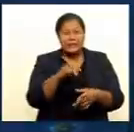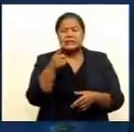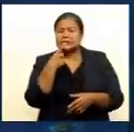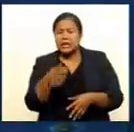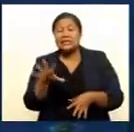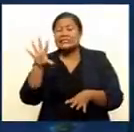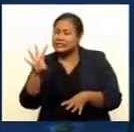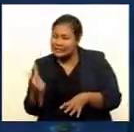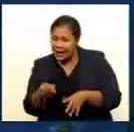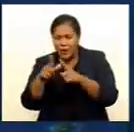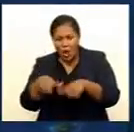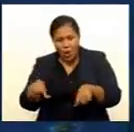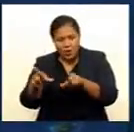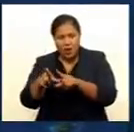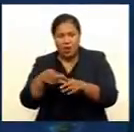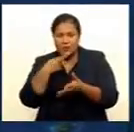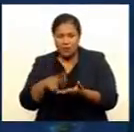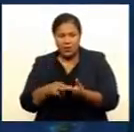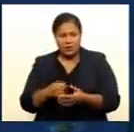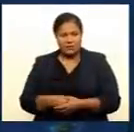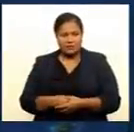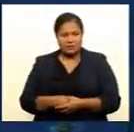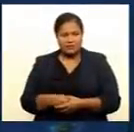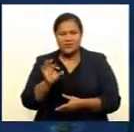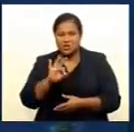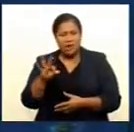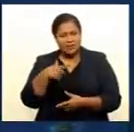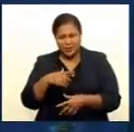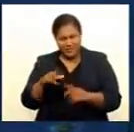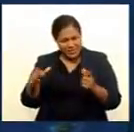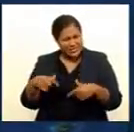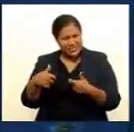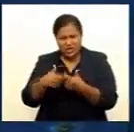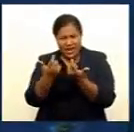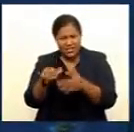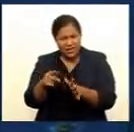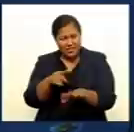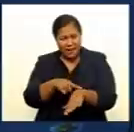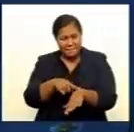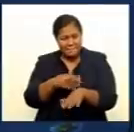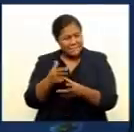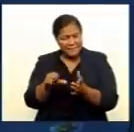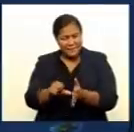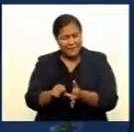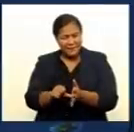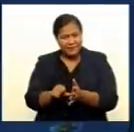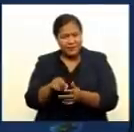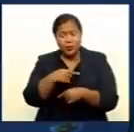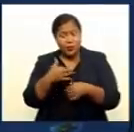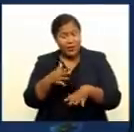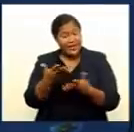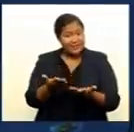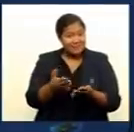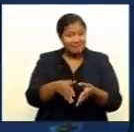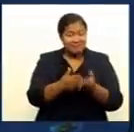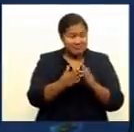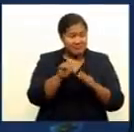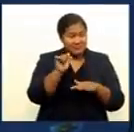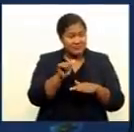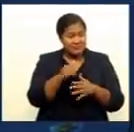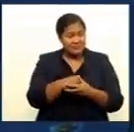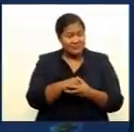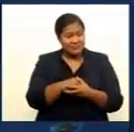It's not responsible reporting, especially in these very challenging and difficult times. We've established the facts.